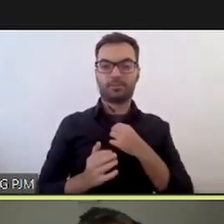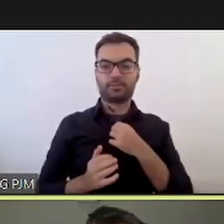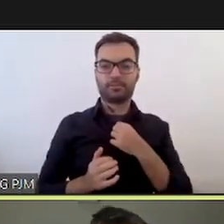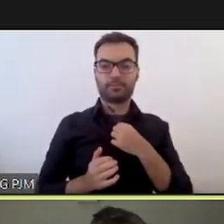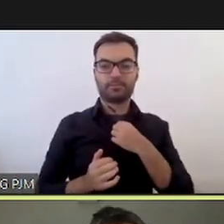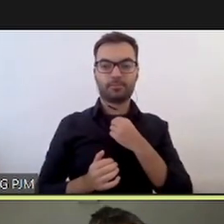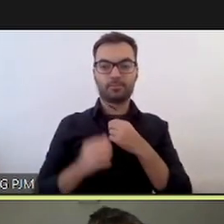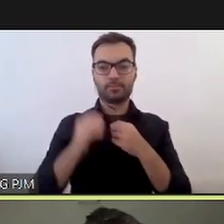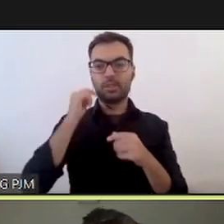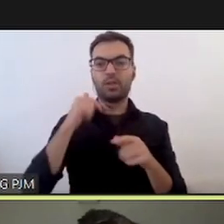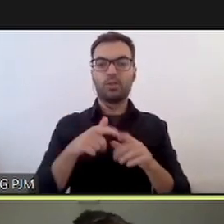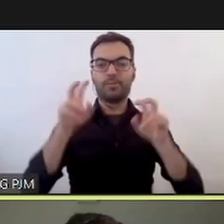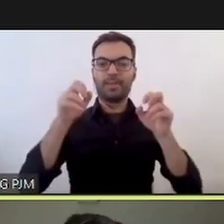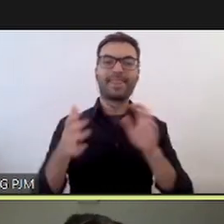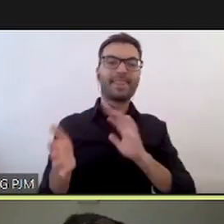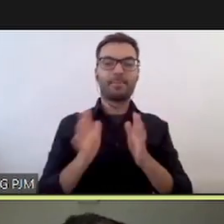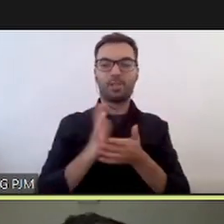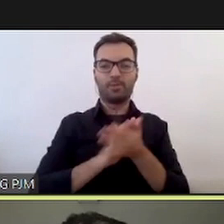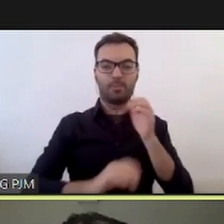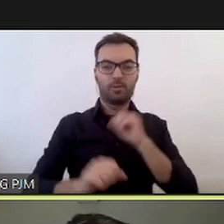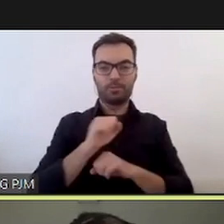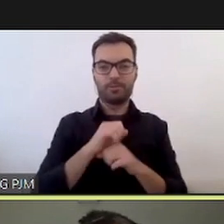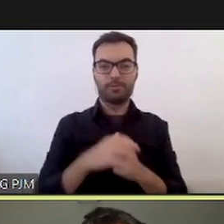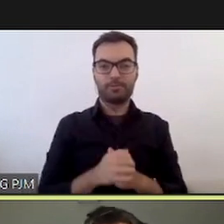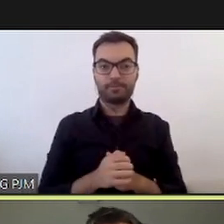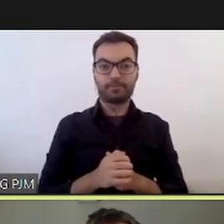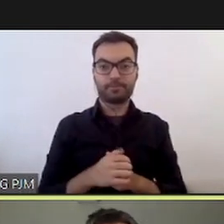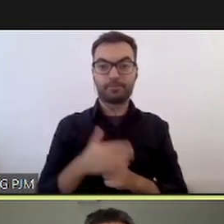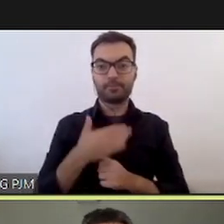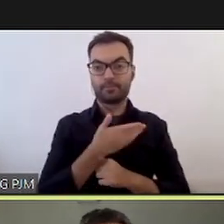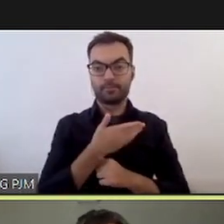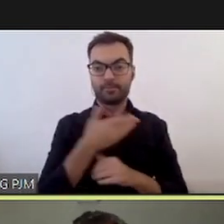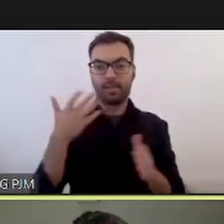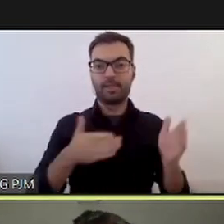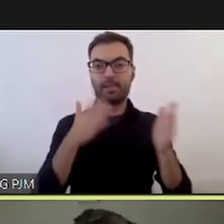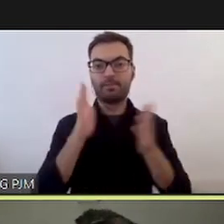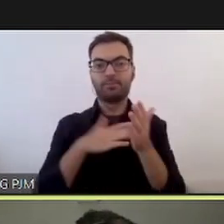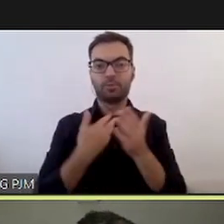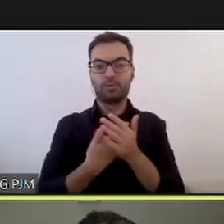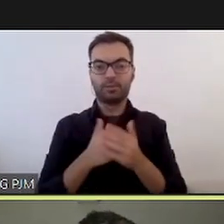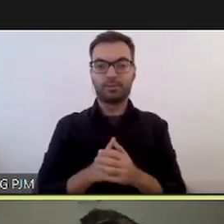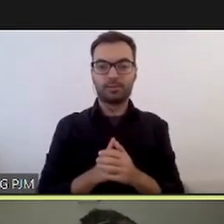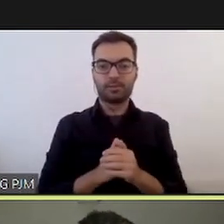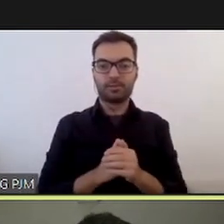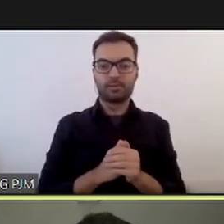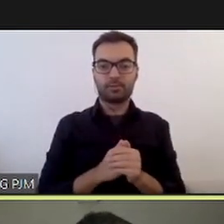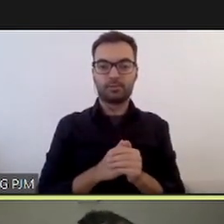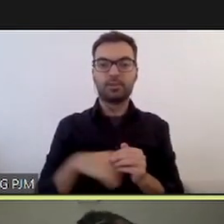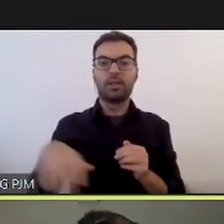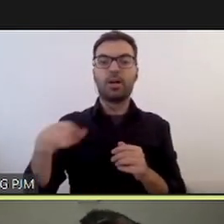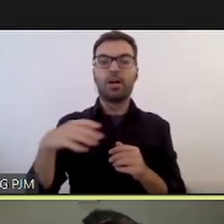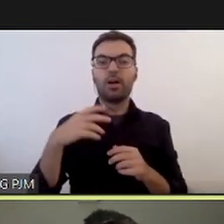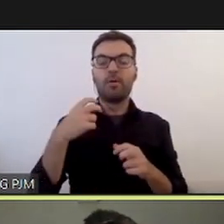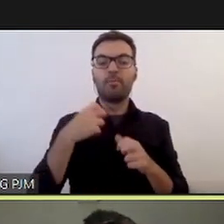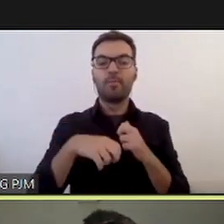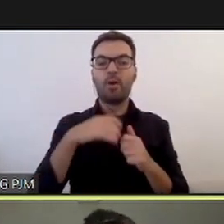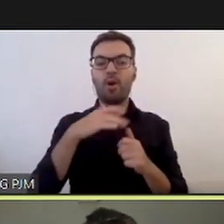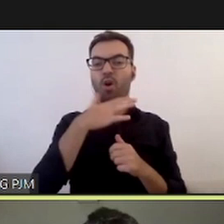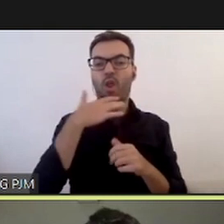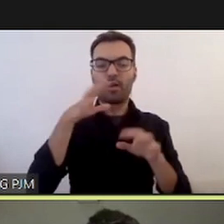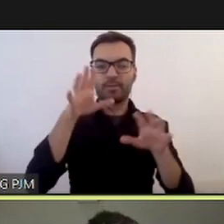also temporary disability. This example of the how the people with the colorblind